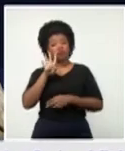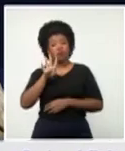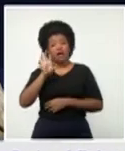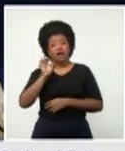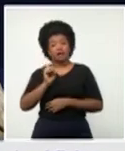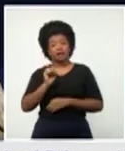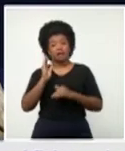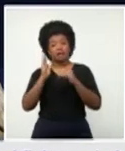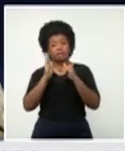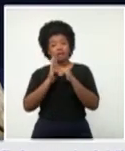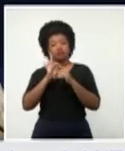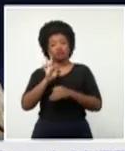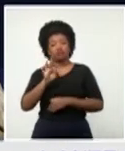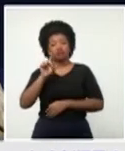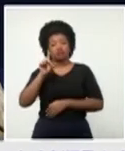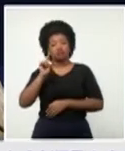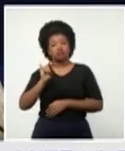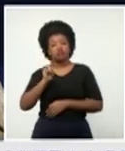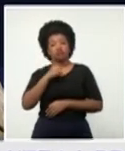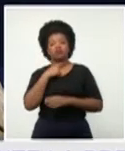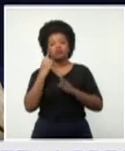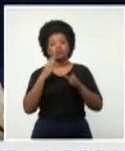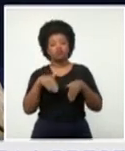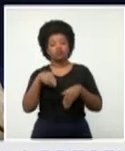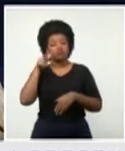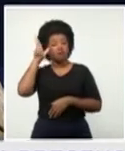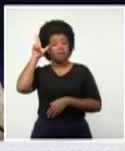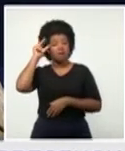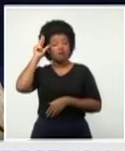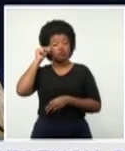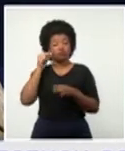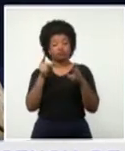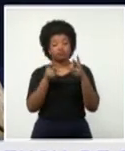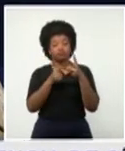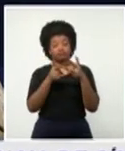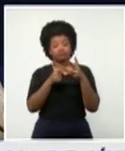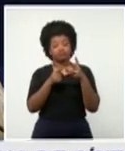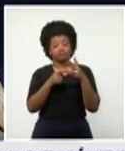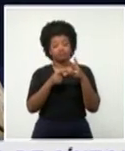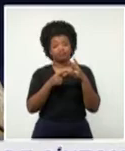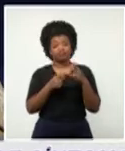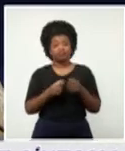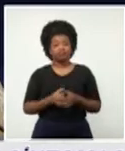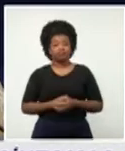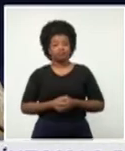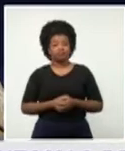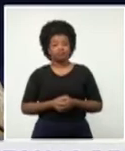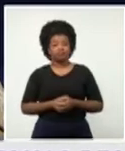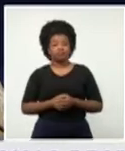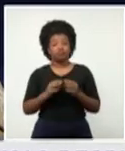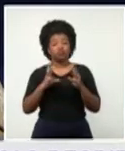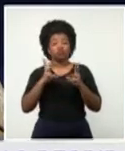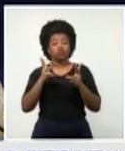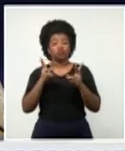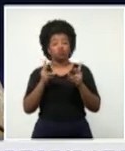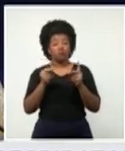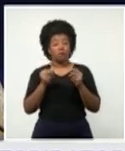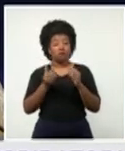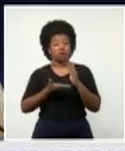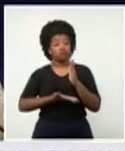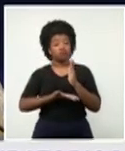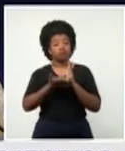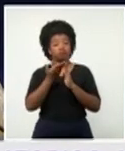49,919 deaths. And Peru takes the third place by case diagnosed